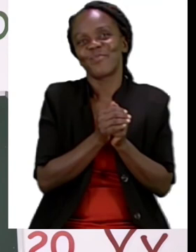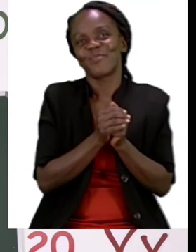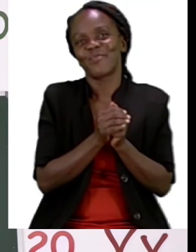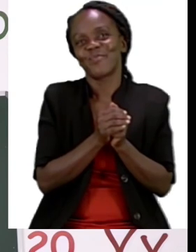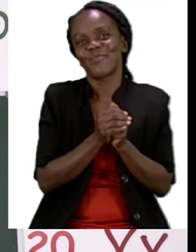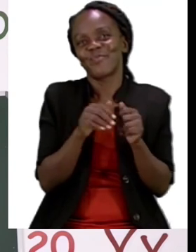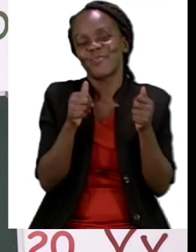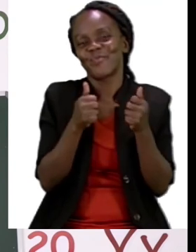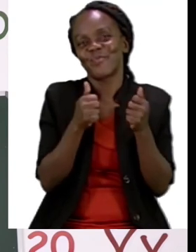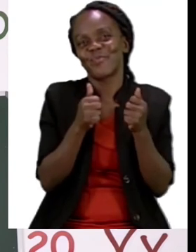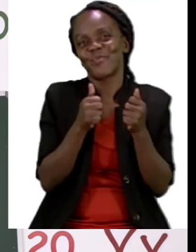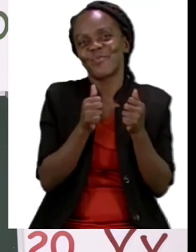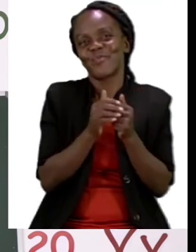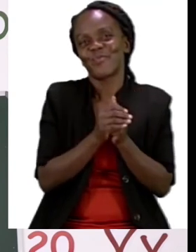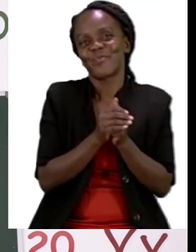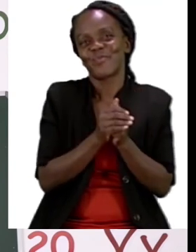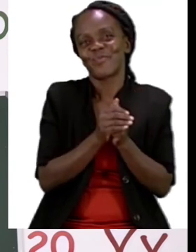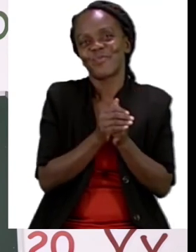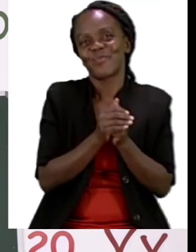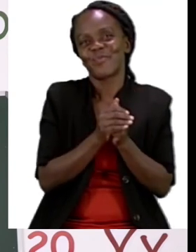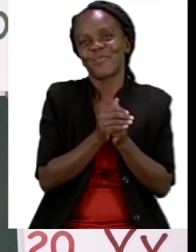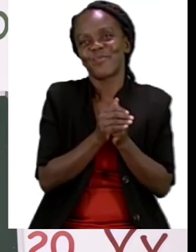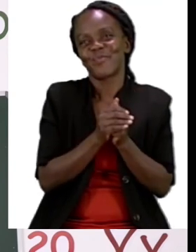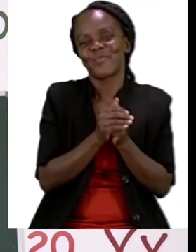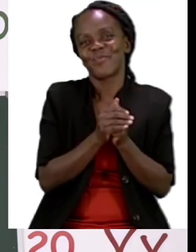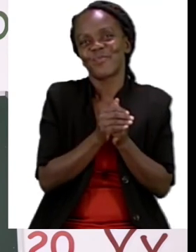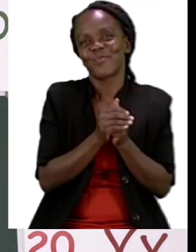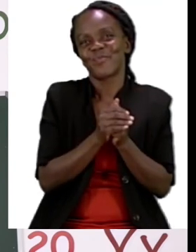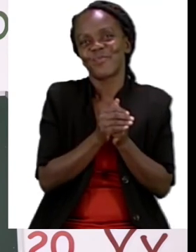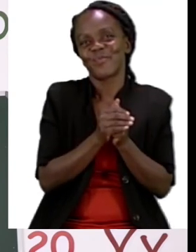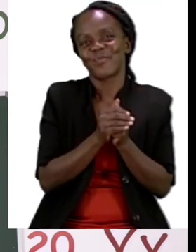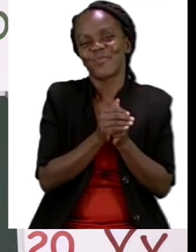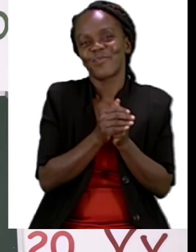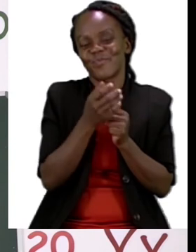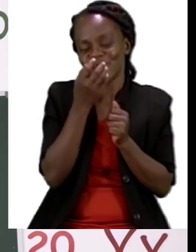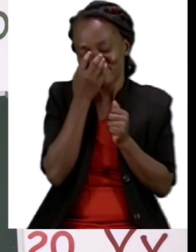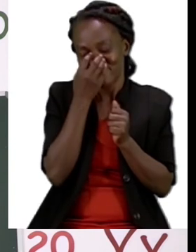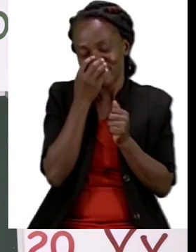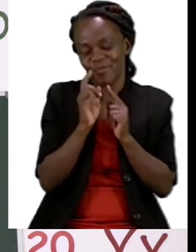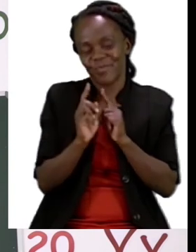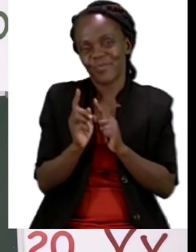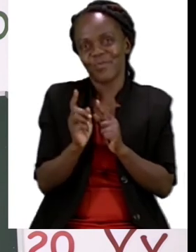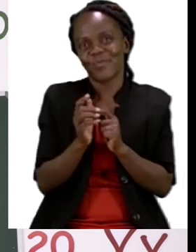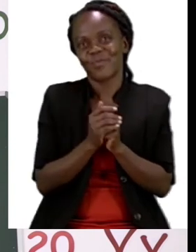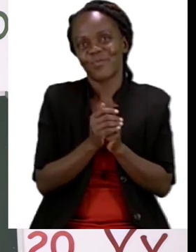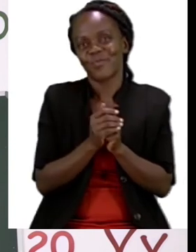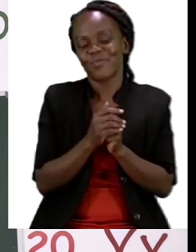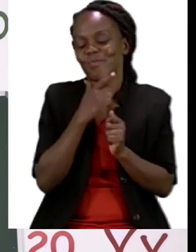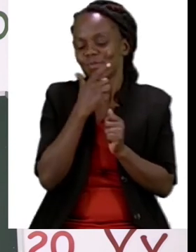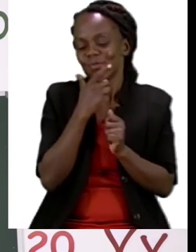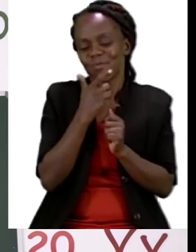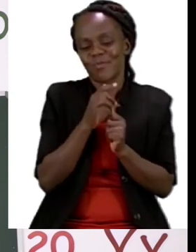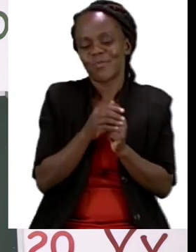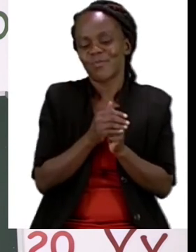Good job, Sashi! So, from Sashi and I, we would like to say thank